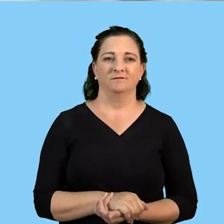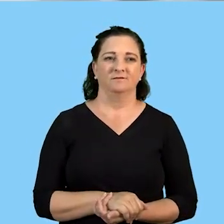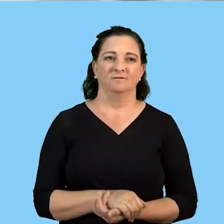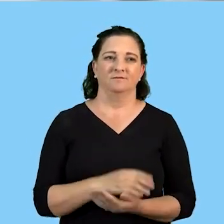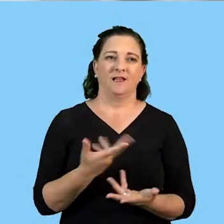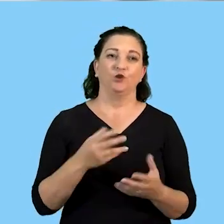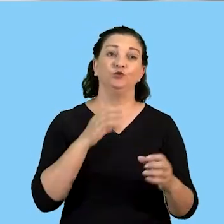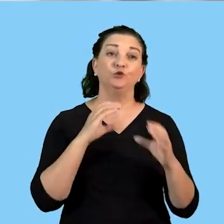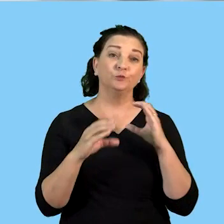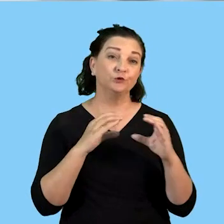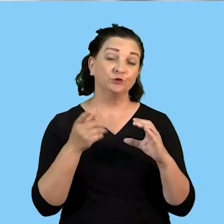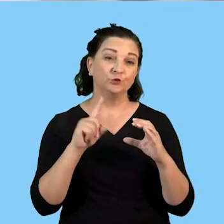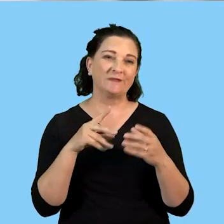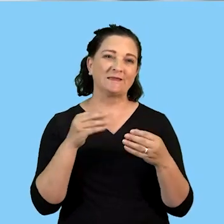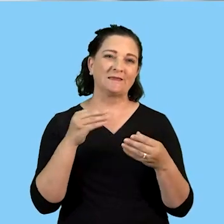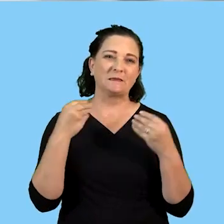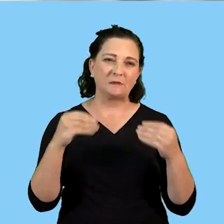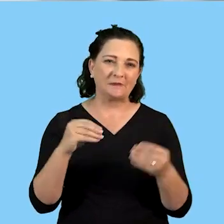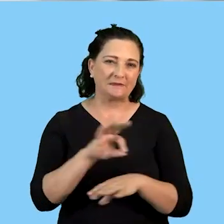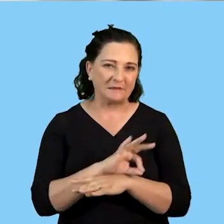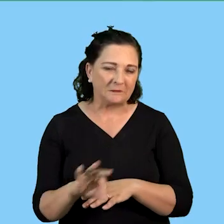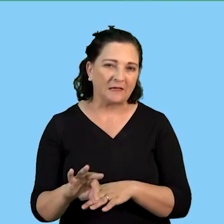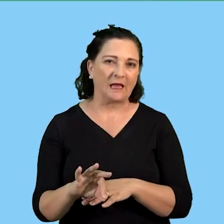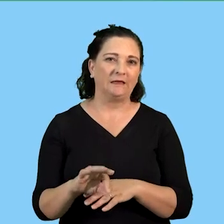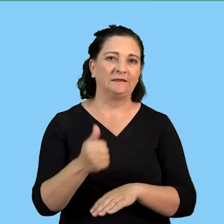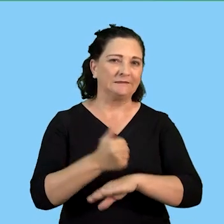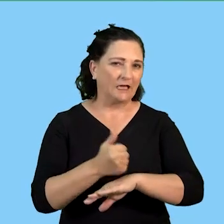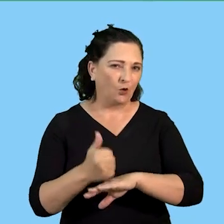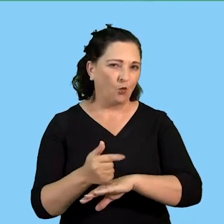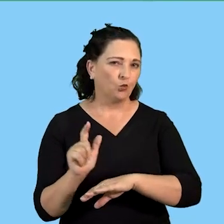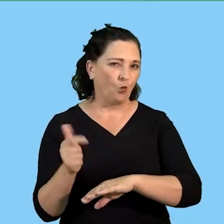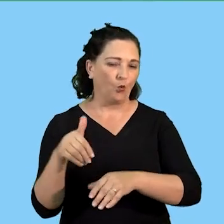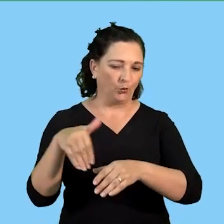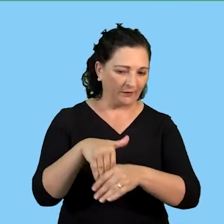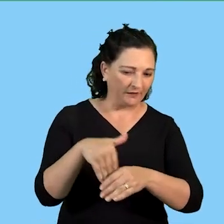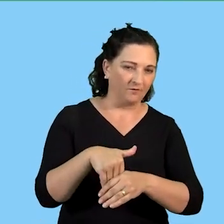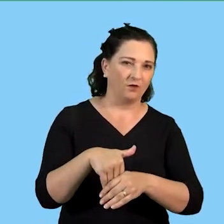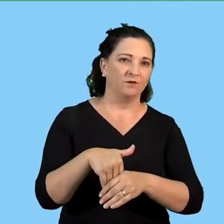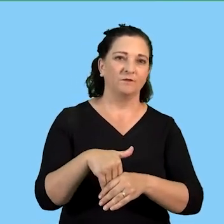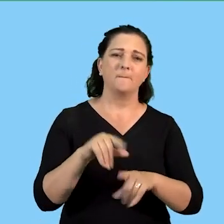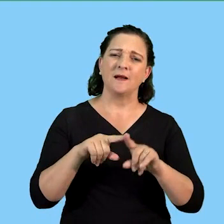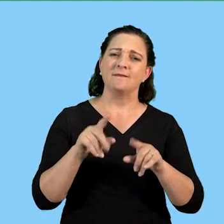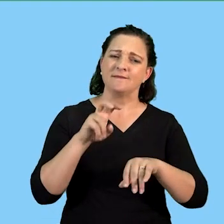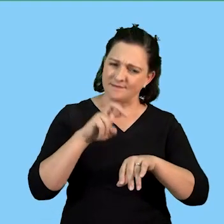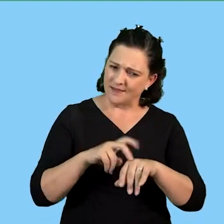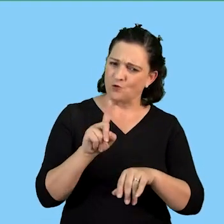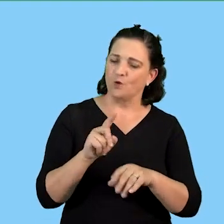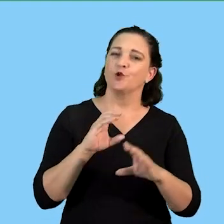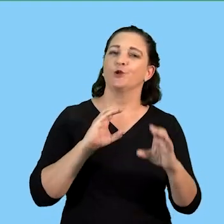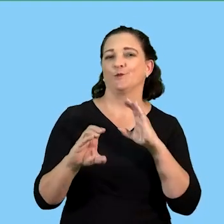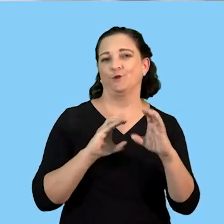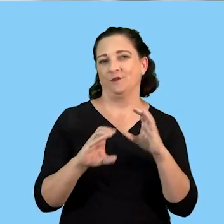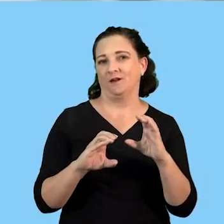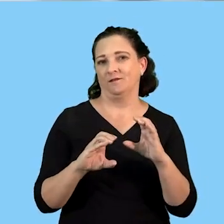to start this particular business. Communicate the business intention and plans to various stakeholders. Another purpose of a business